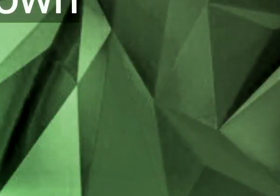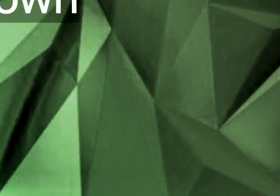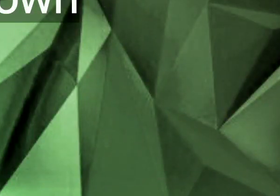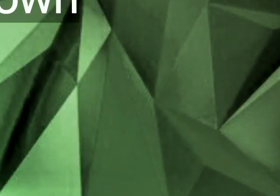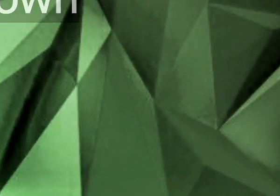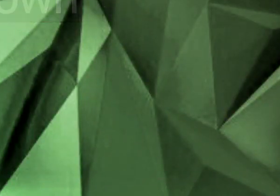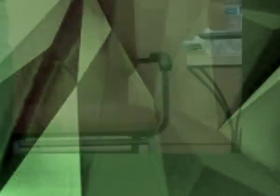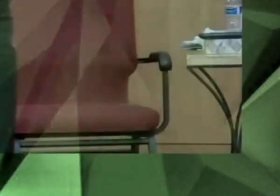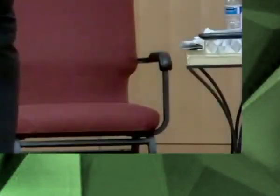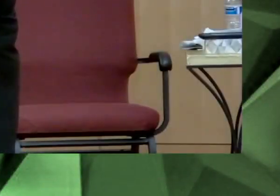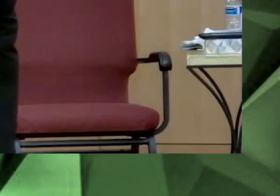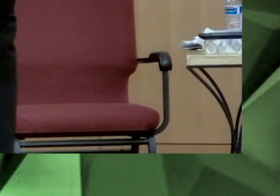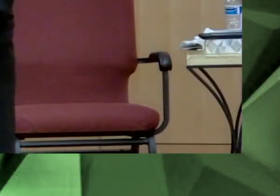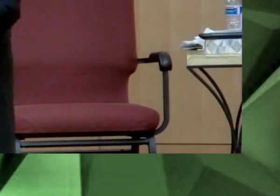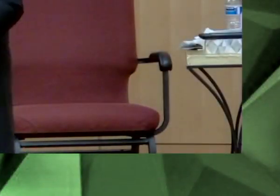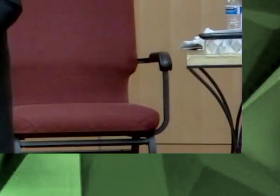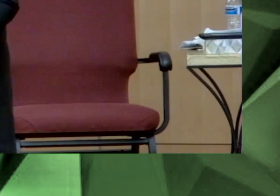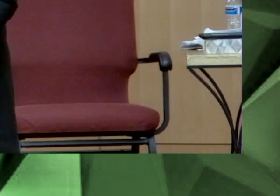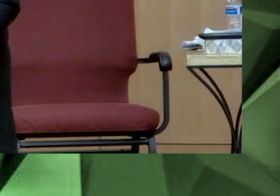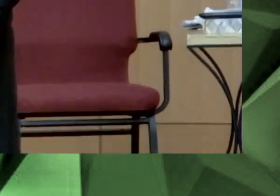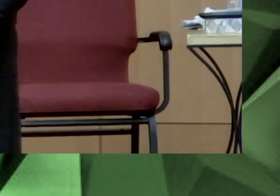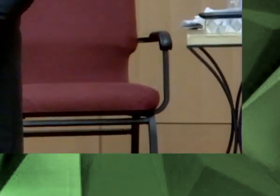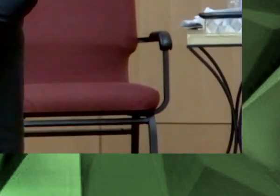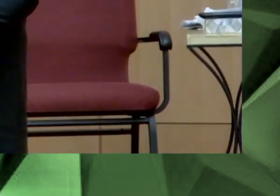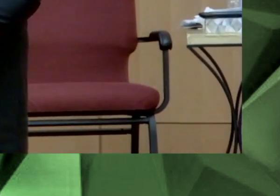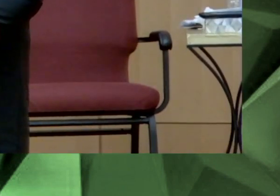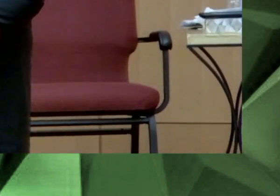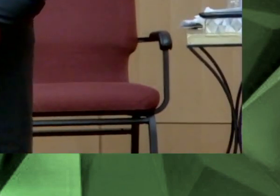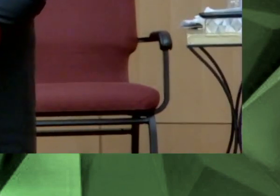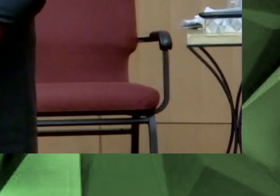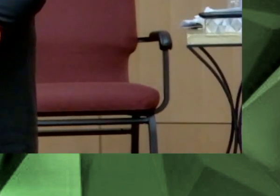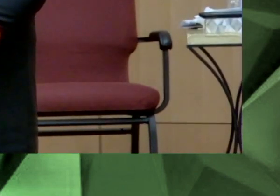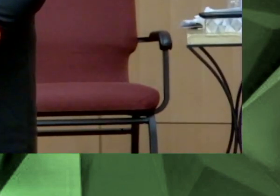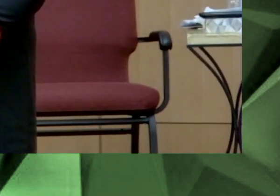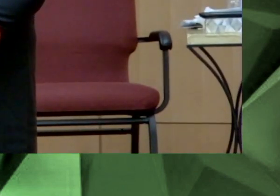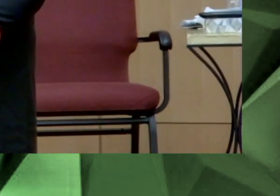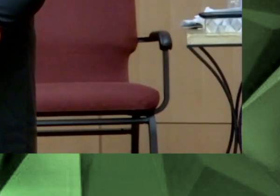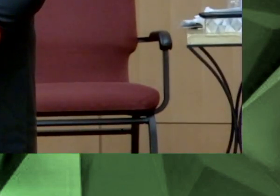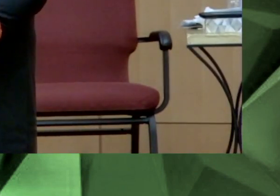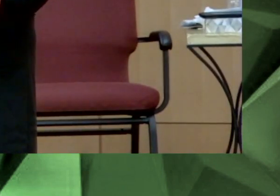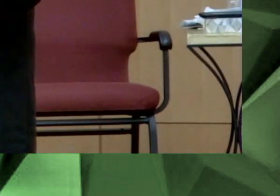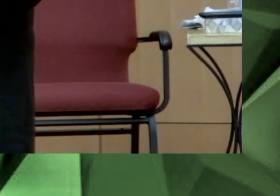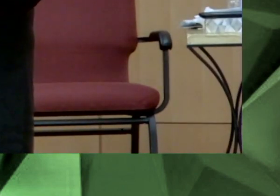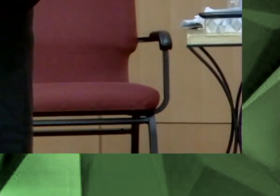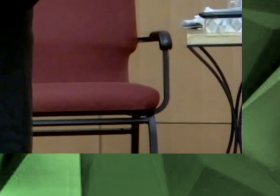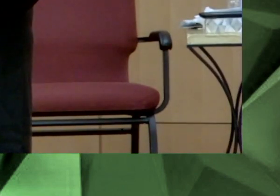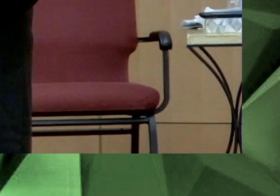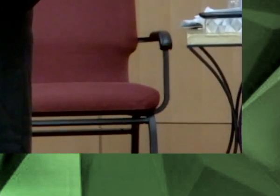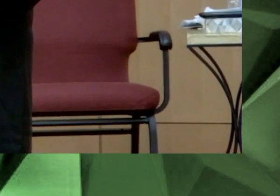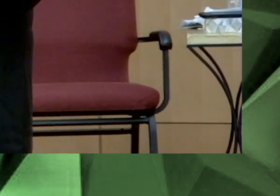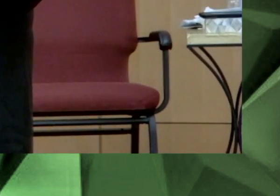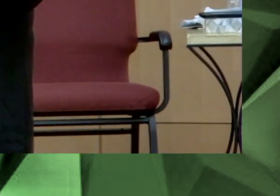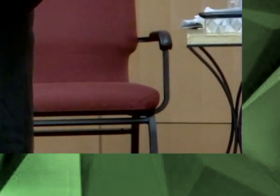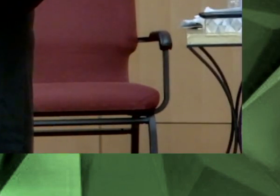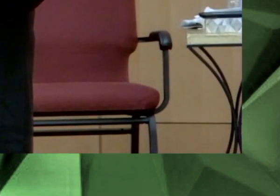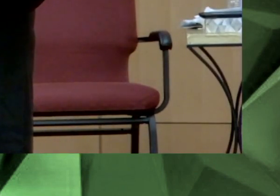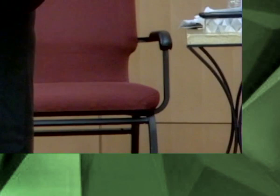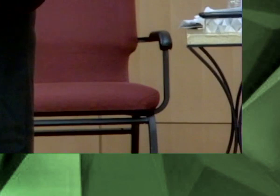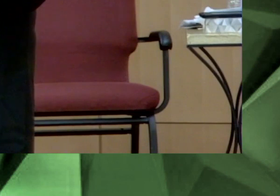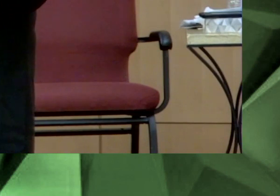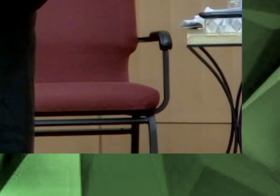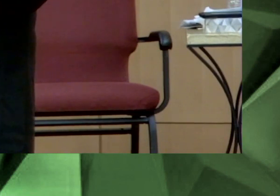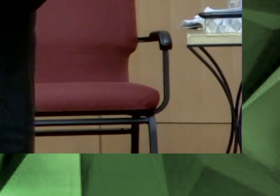Thank you all for participating in worship this day. Worship is an act to stitch us together,